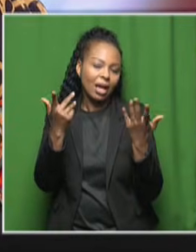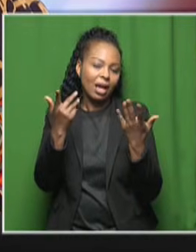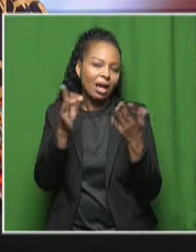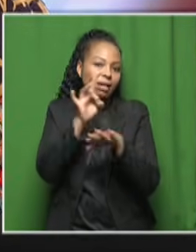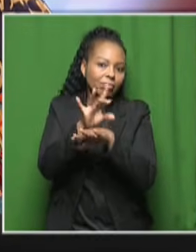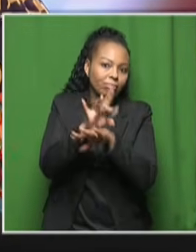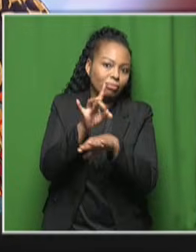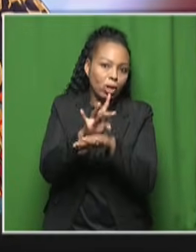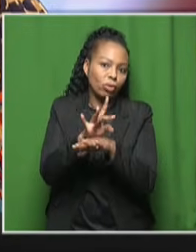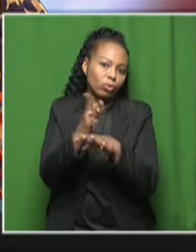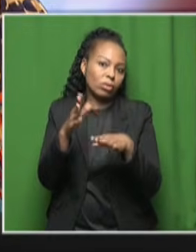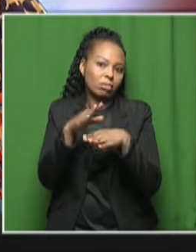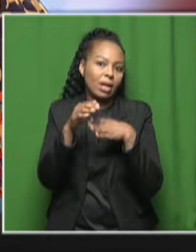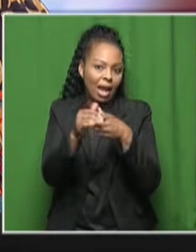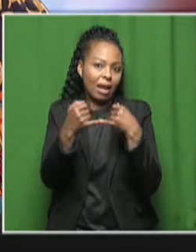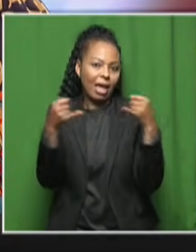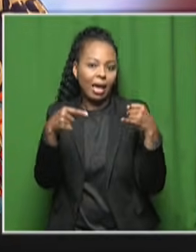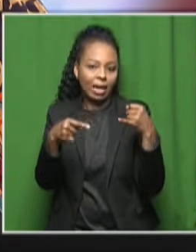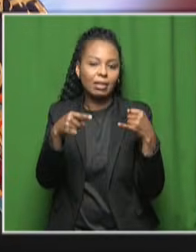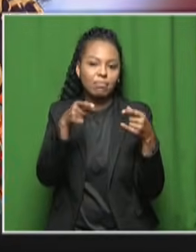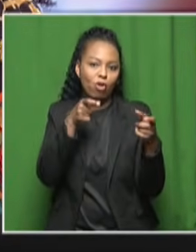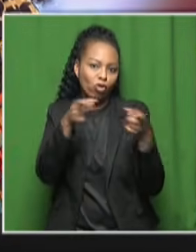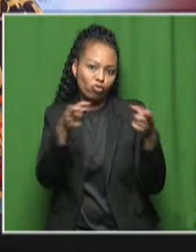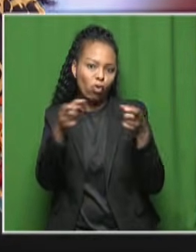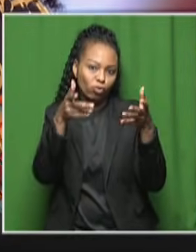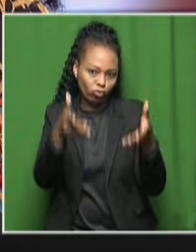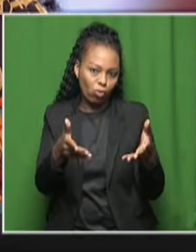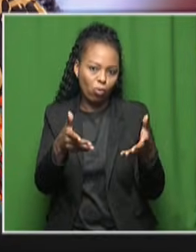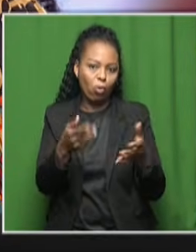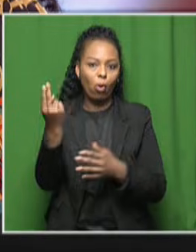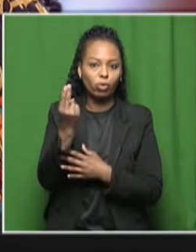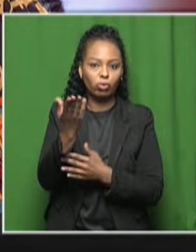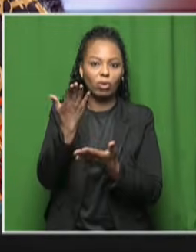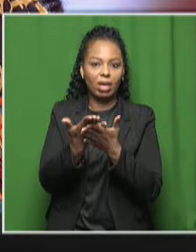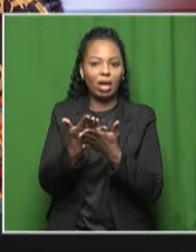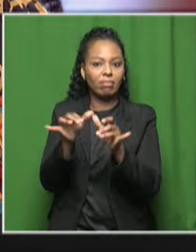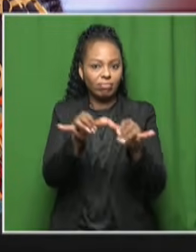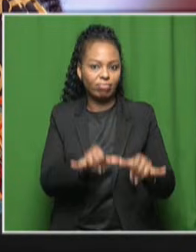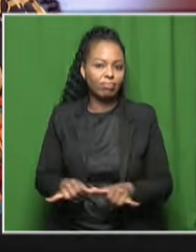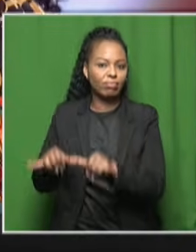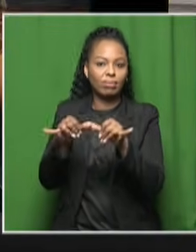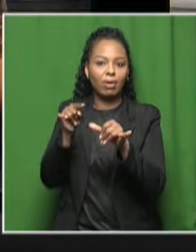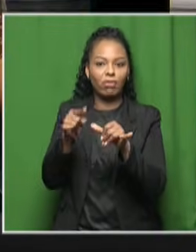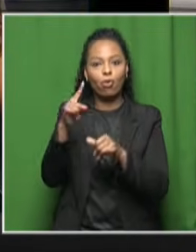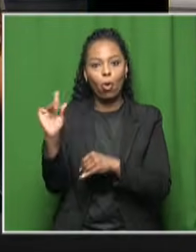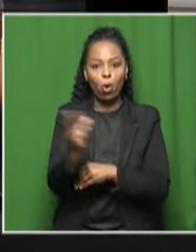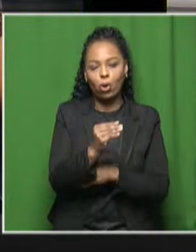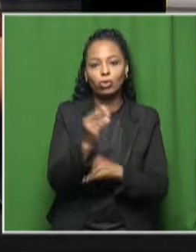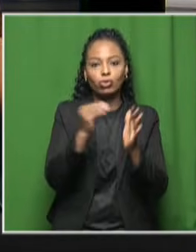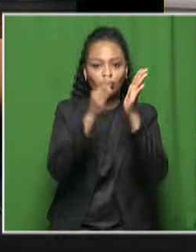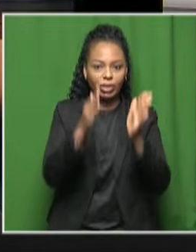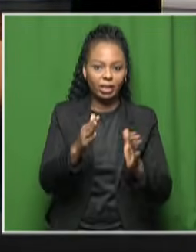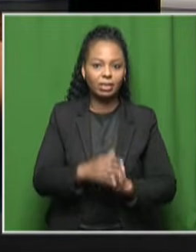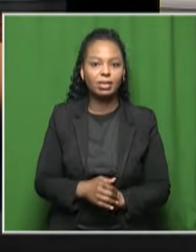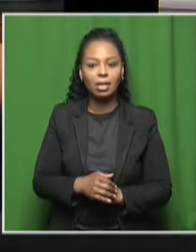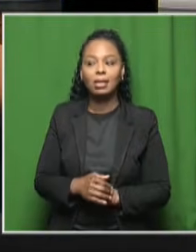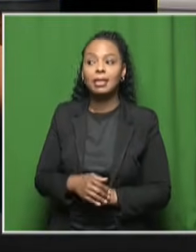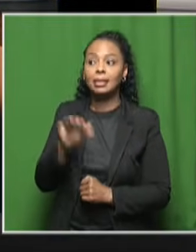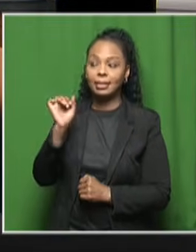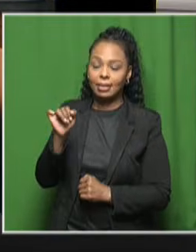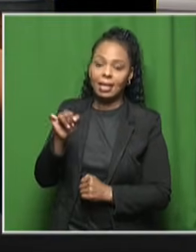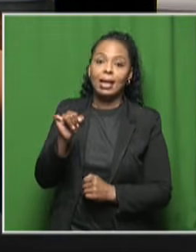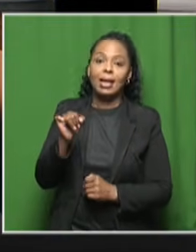ethical guidelines that will control and also level the playing fields for all the students. And hoping the teacher would be able to tell the difference. And hoping he'll be, yeah, well,